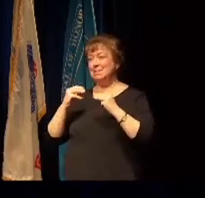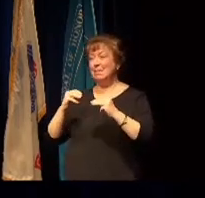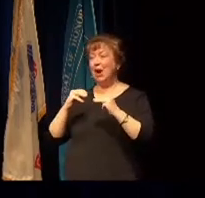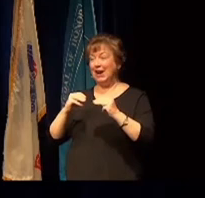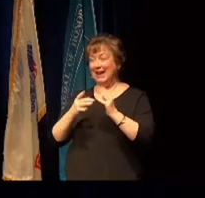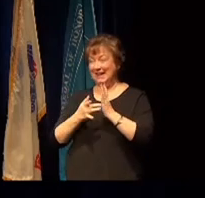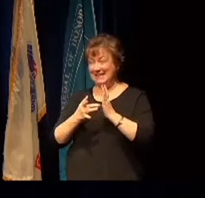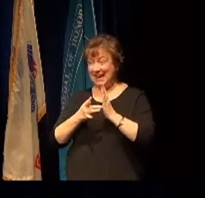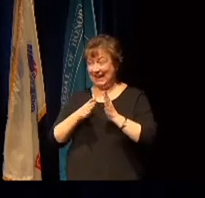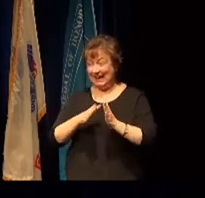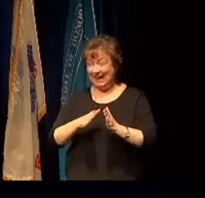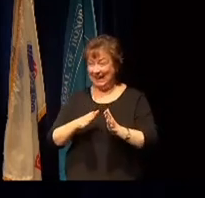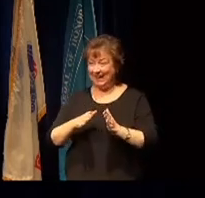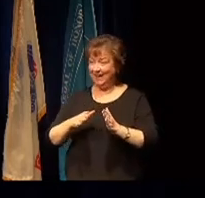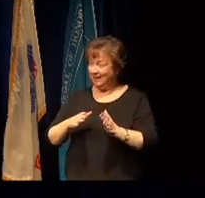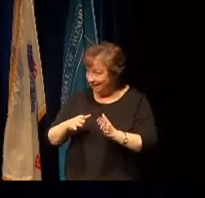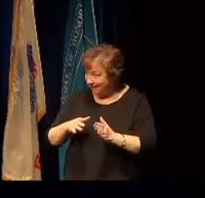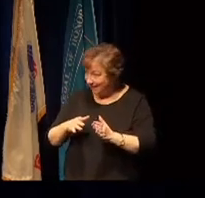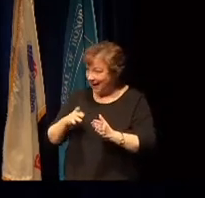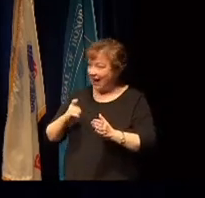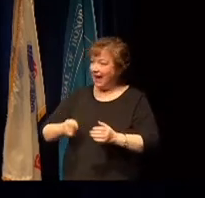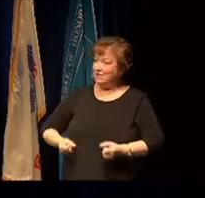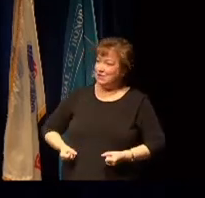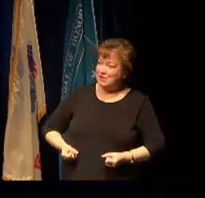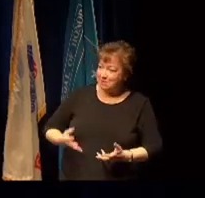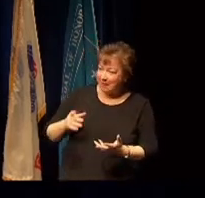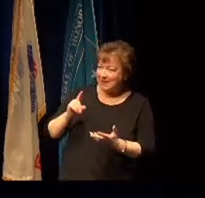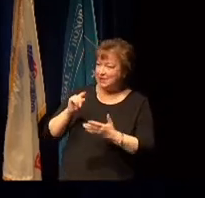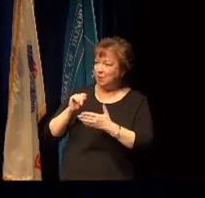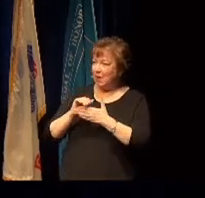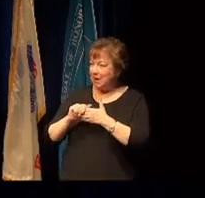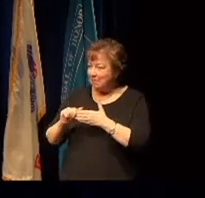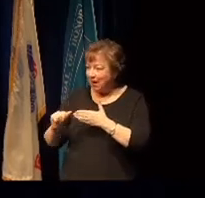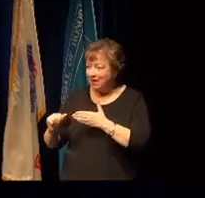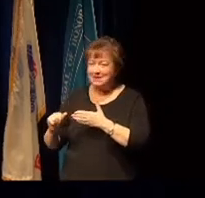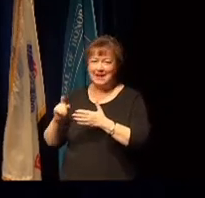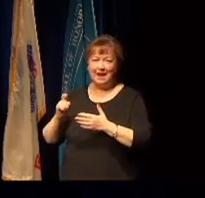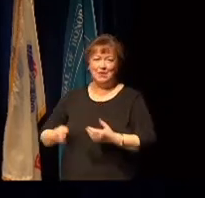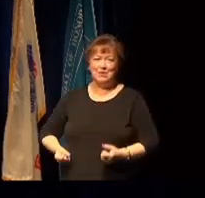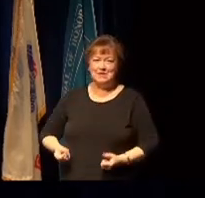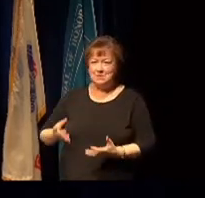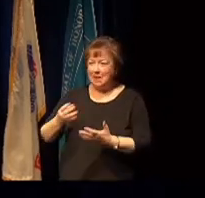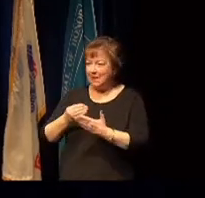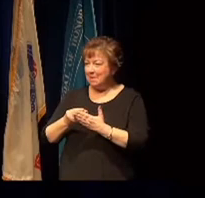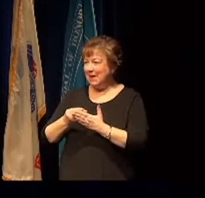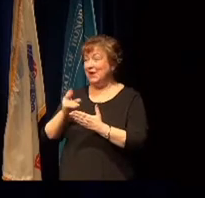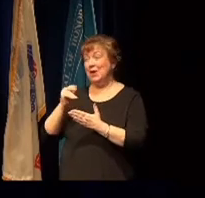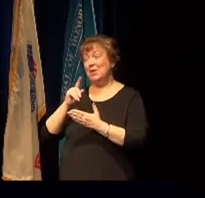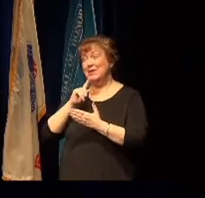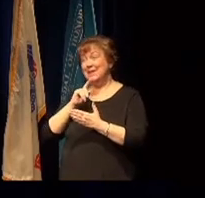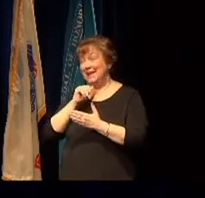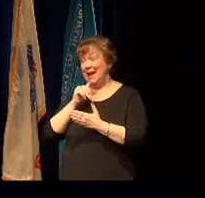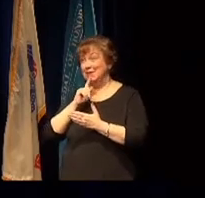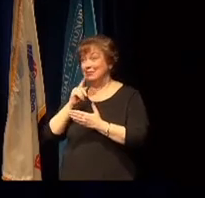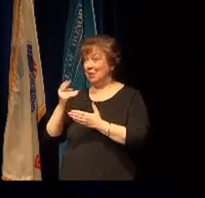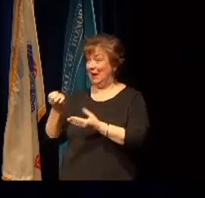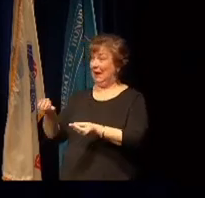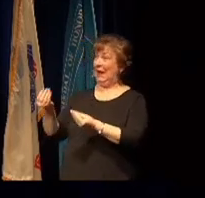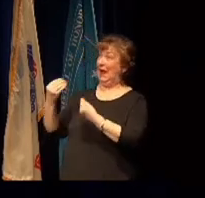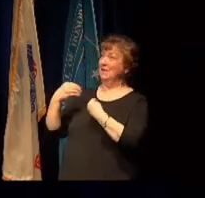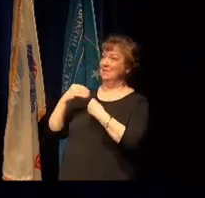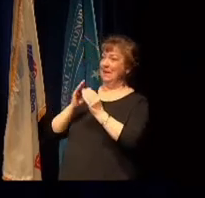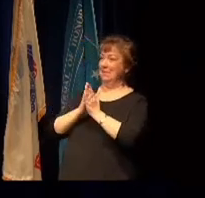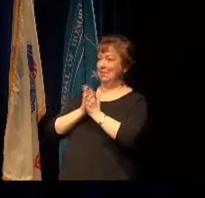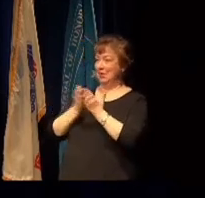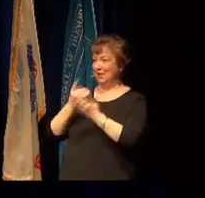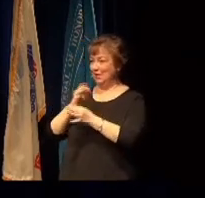get me to spend the 20 or 25 bucks. Actually, that's not true. He gave me the book. In fact, on the